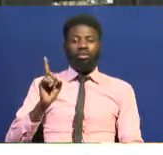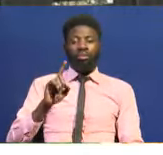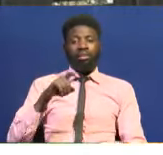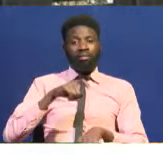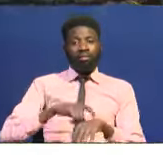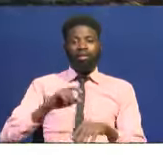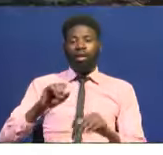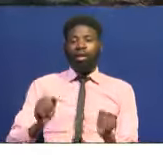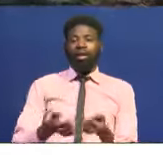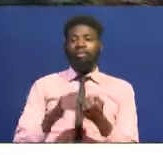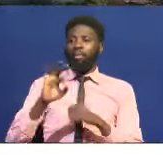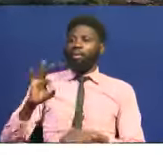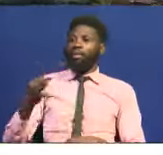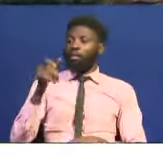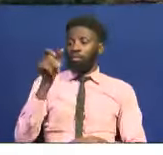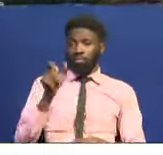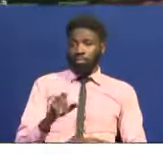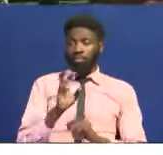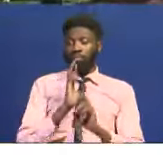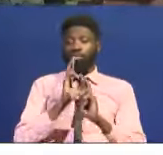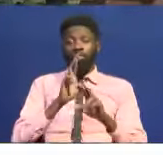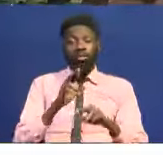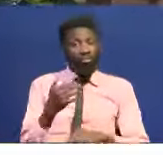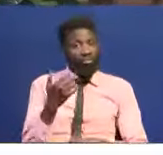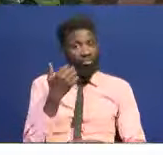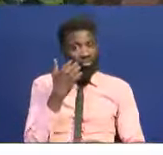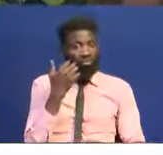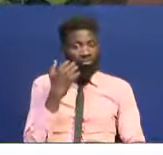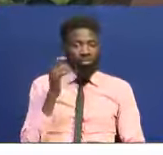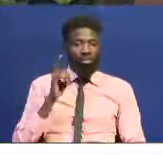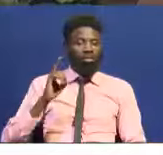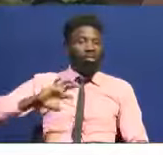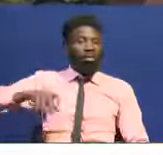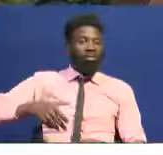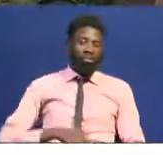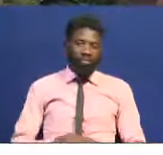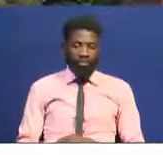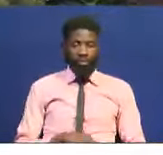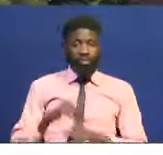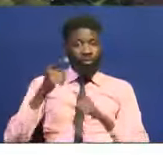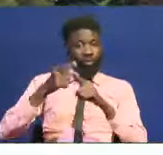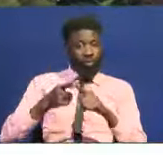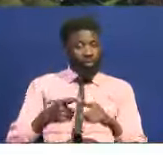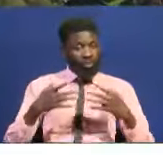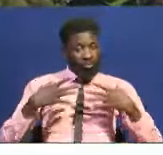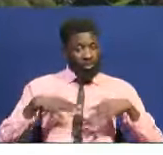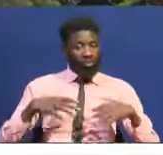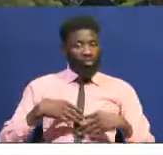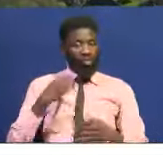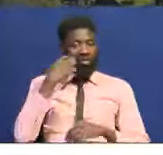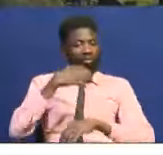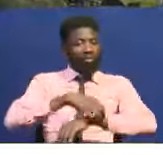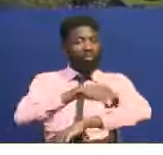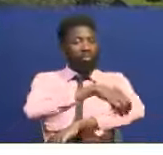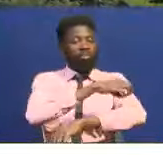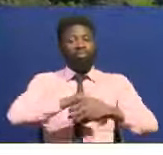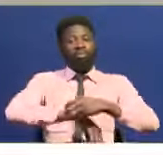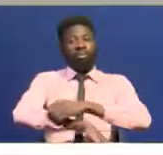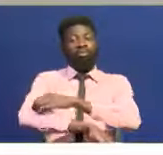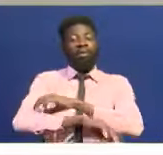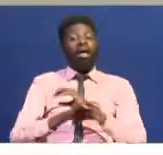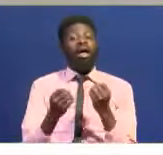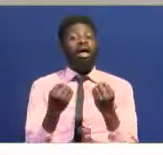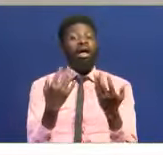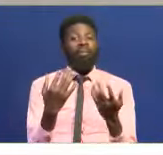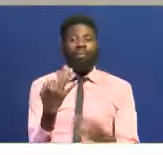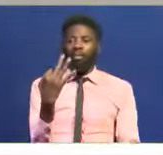third case was reported in Nairobi County, bringing the total cases of Mpox in the country to three.